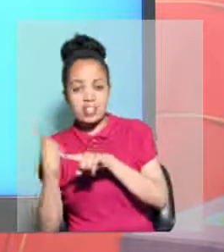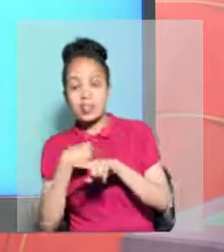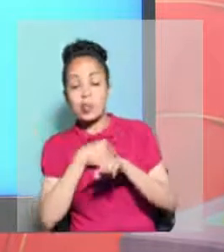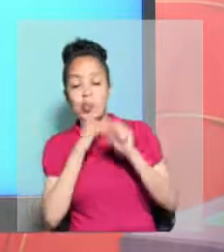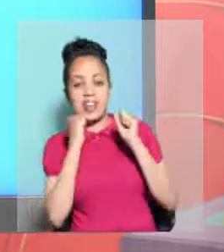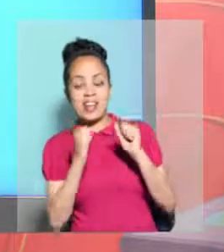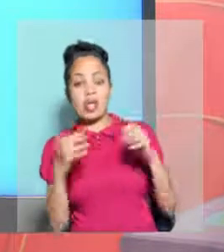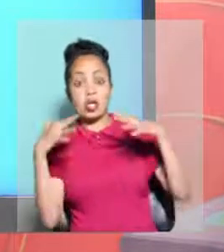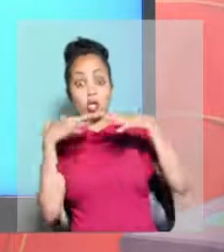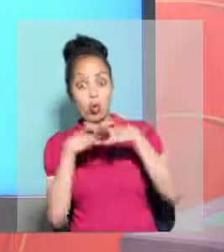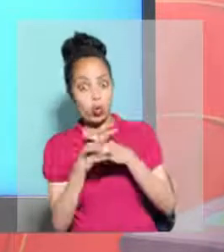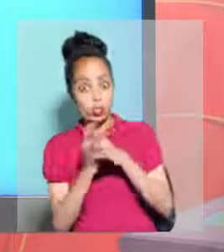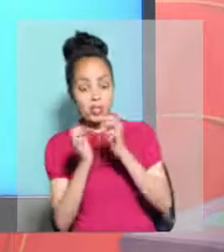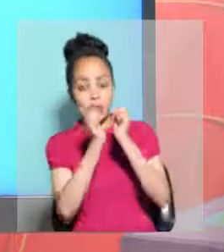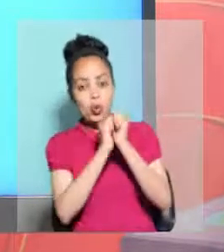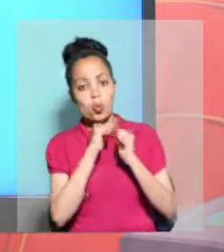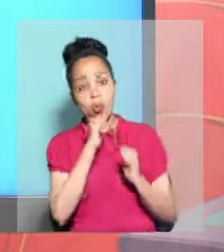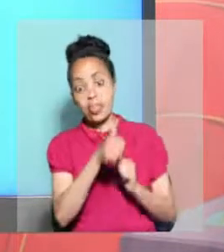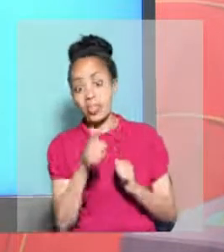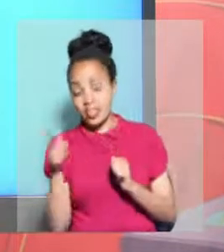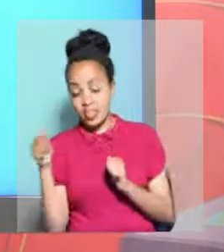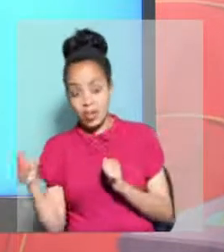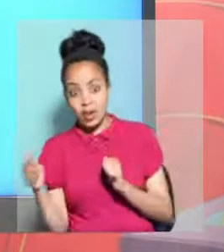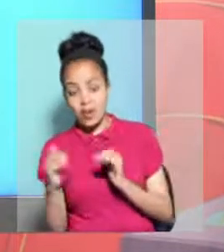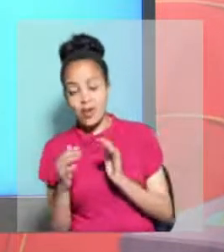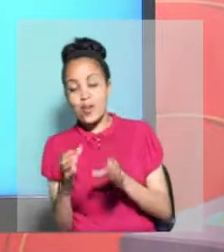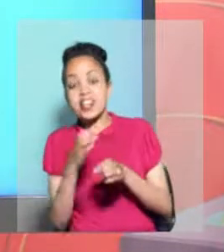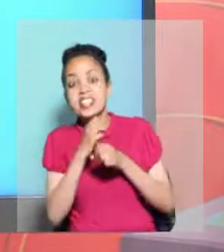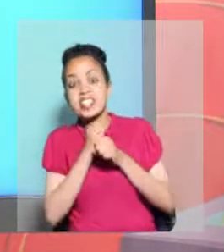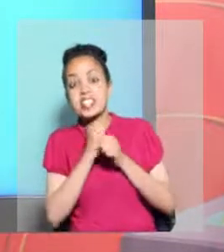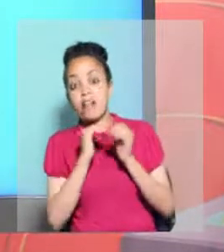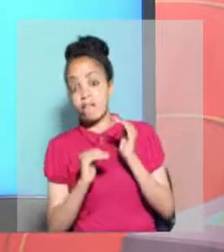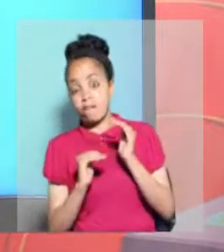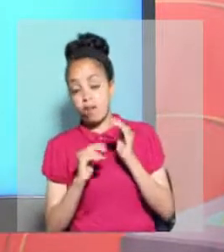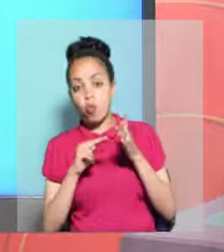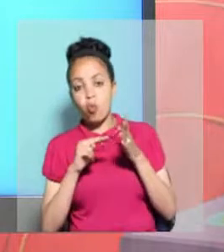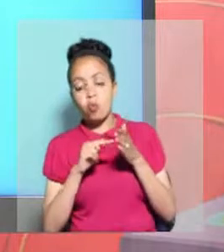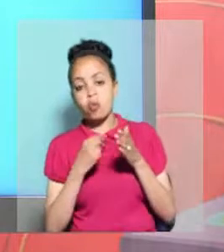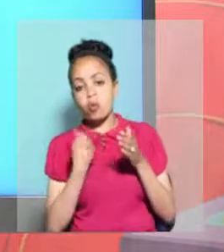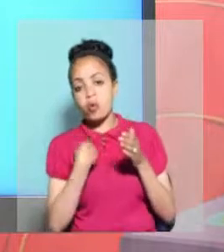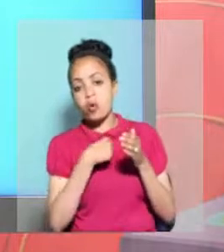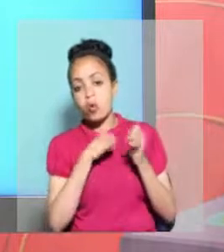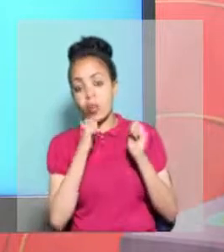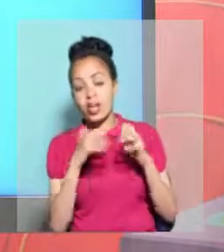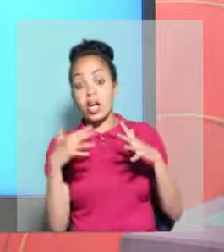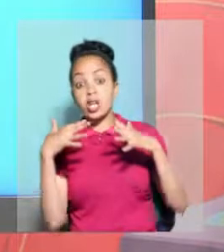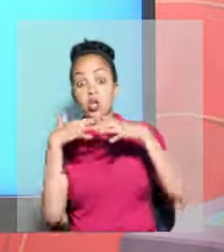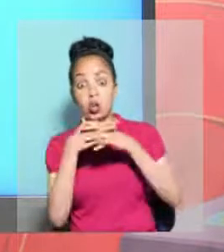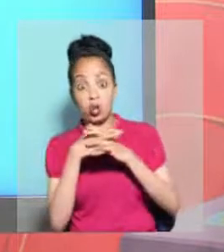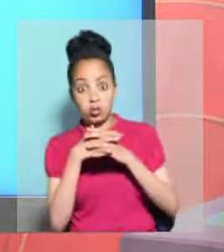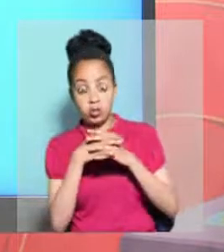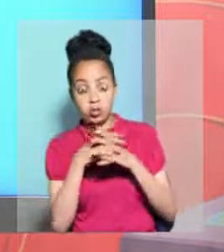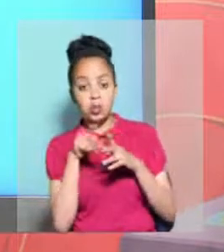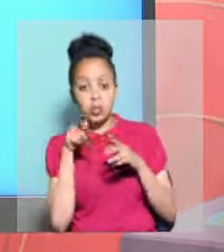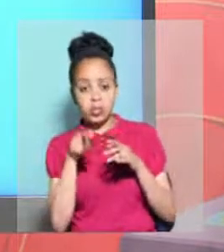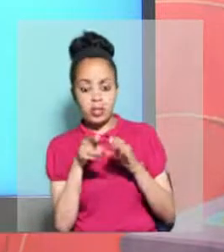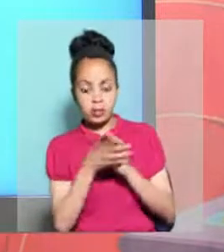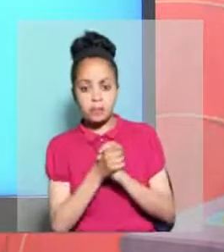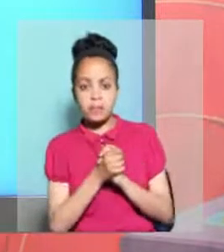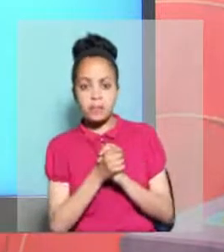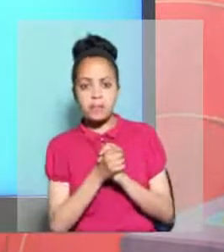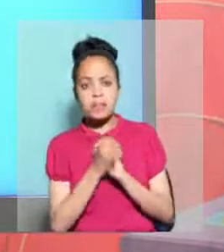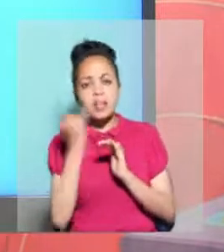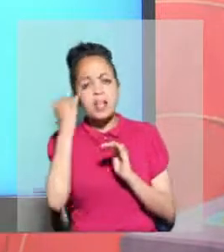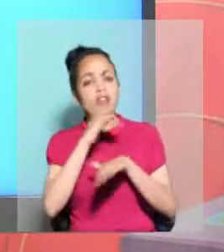we can cross with their recessive one. we can cross with that of the recessive.